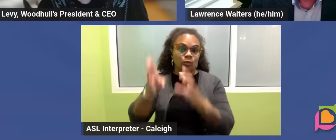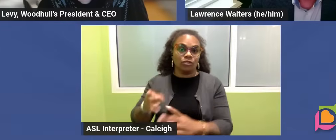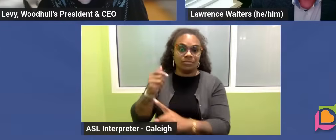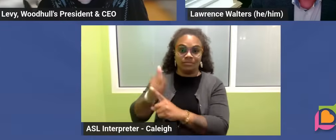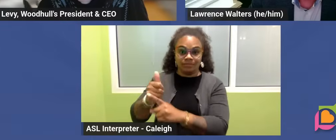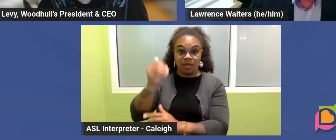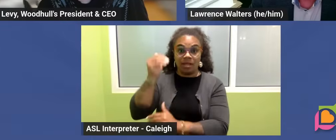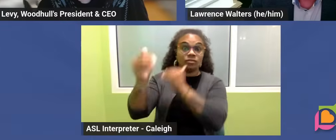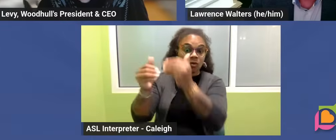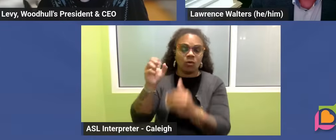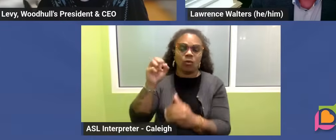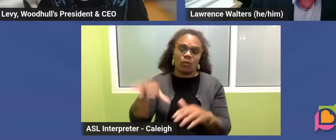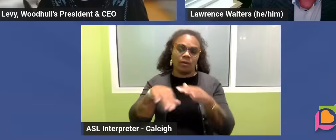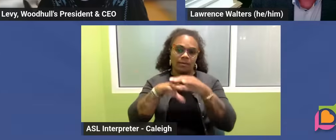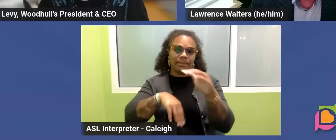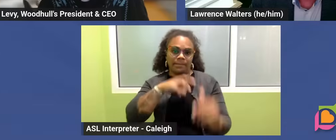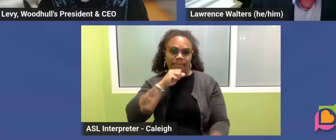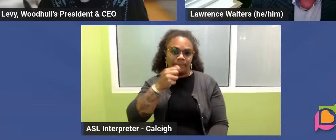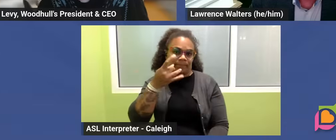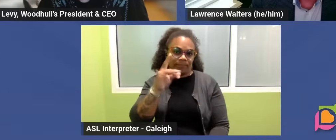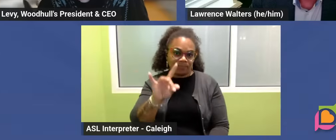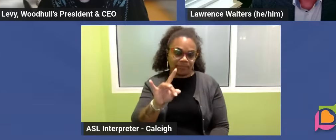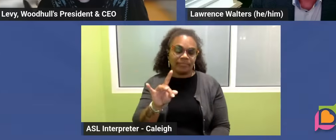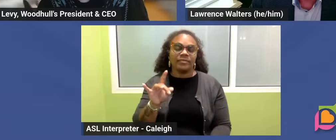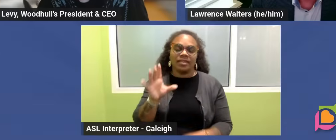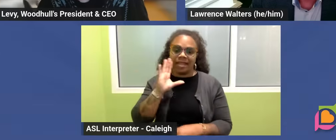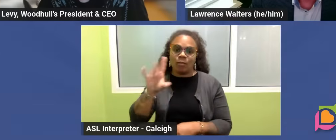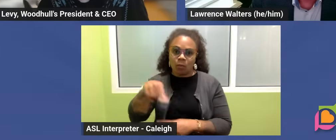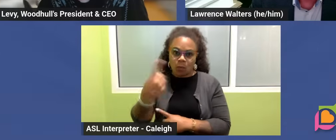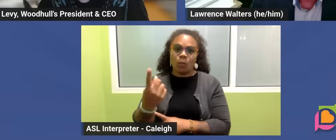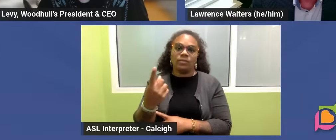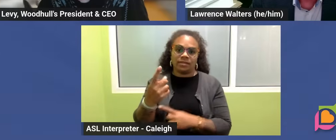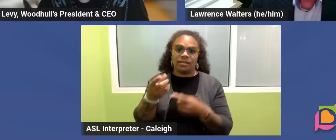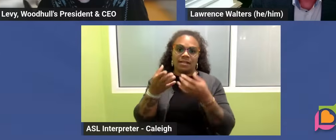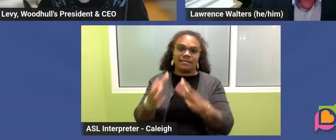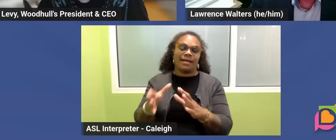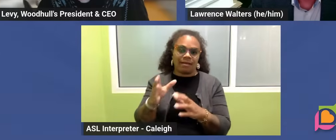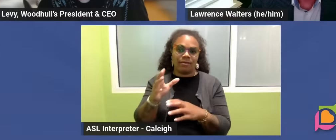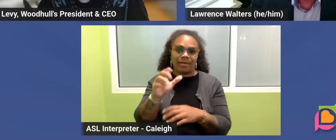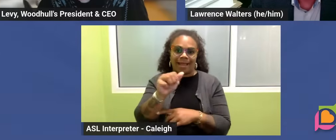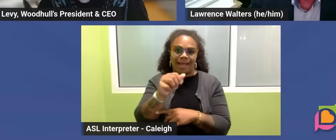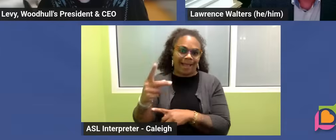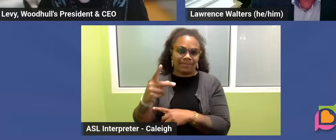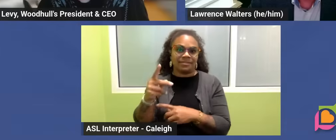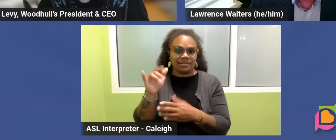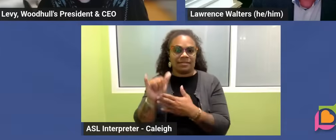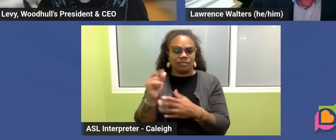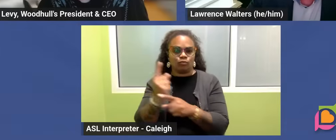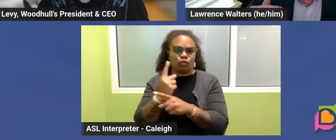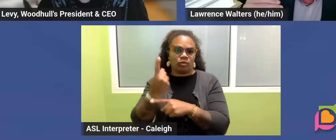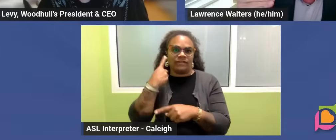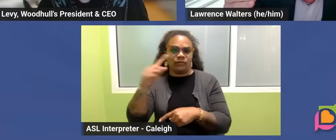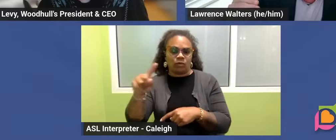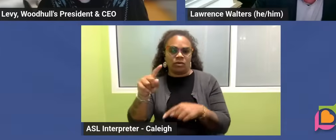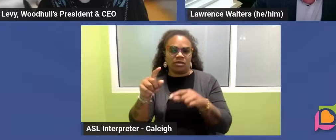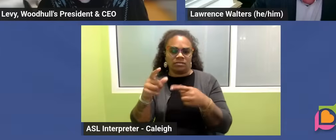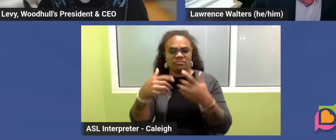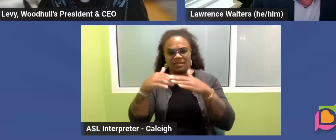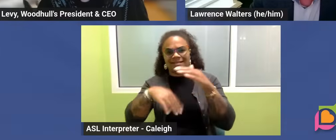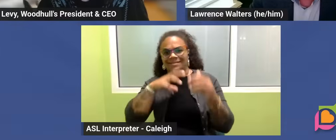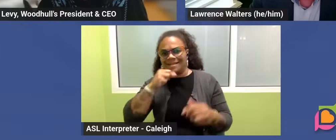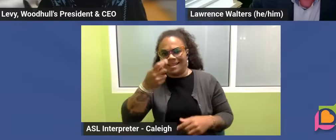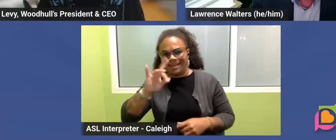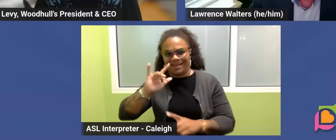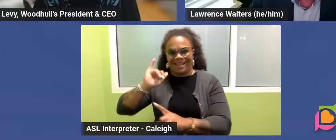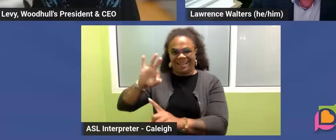a minor, and only allow apps to be used that are acceptable for minors if the user is a minor. So there's different